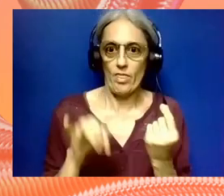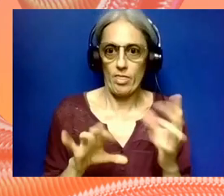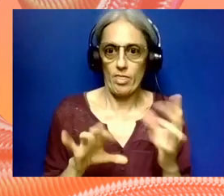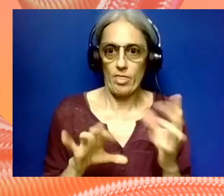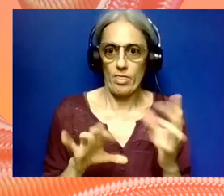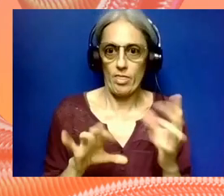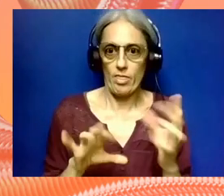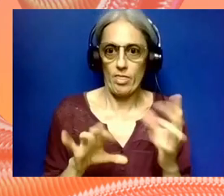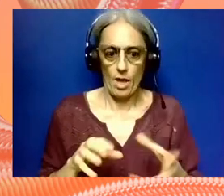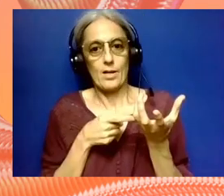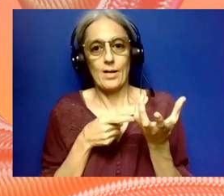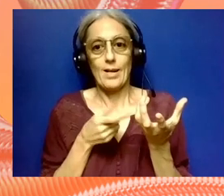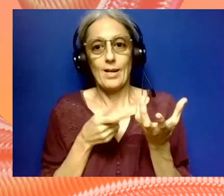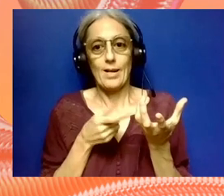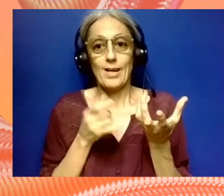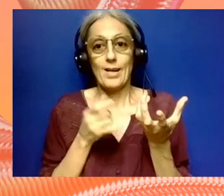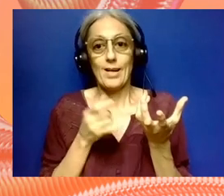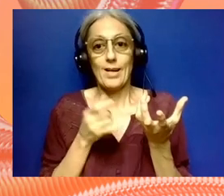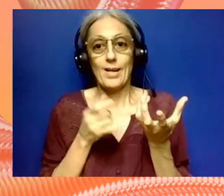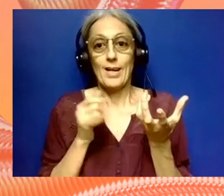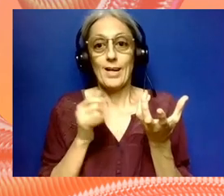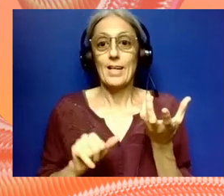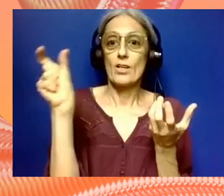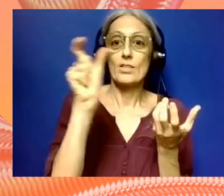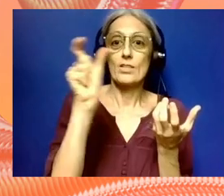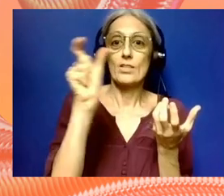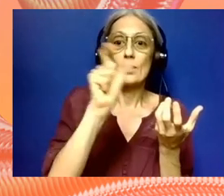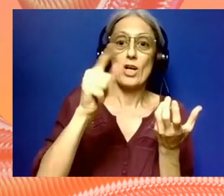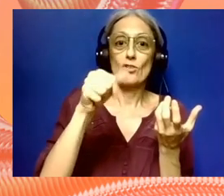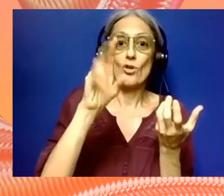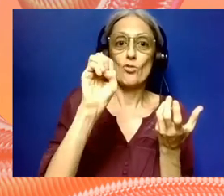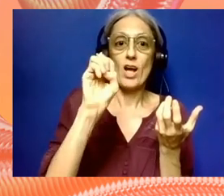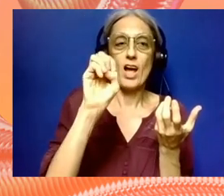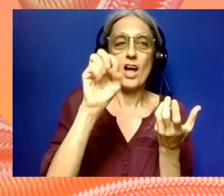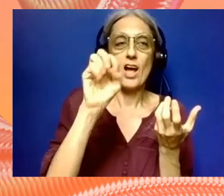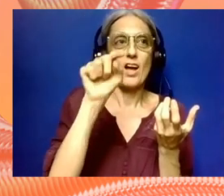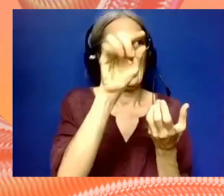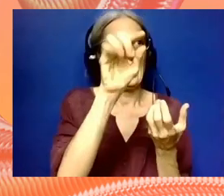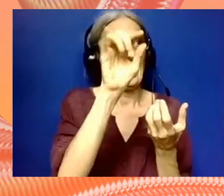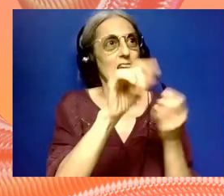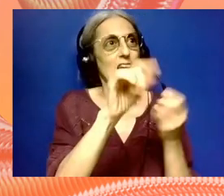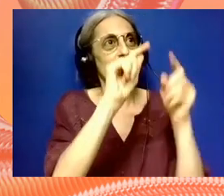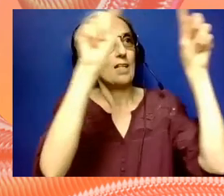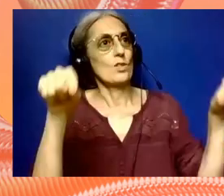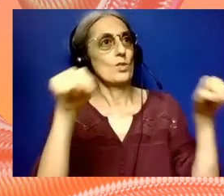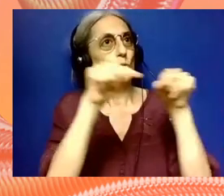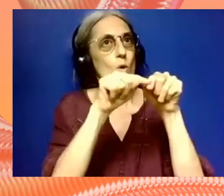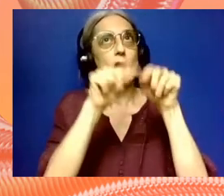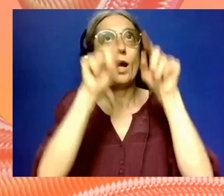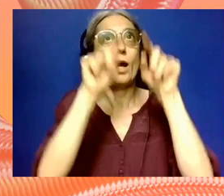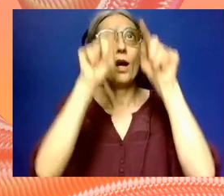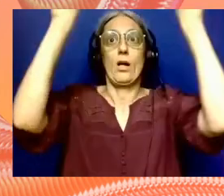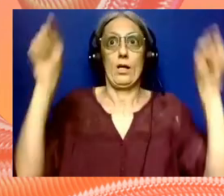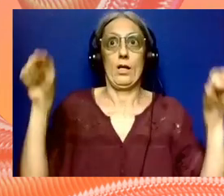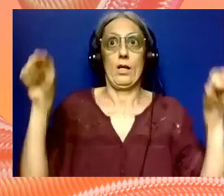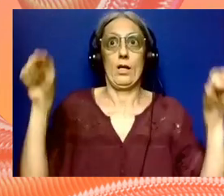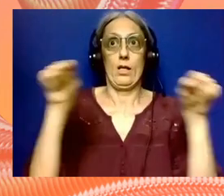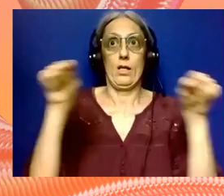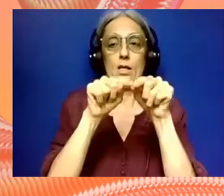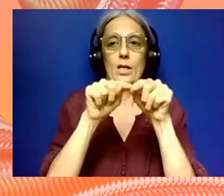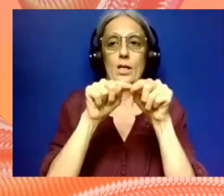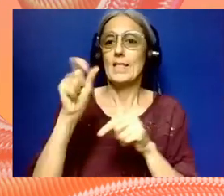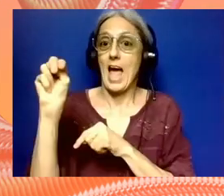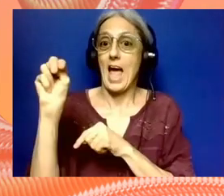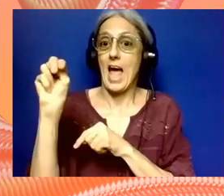exact square, which is an aspect that causes friction with Saturn. And Saturn is the structures,